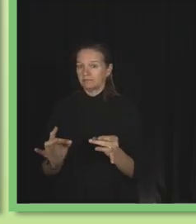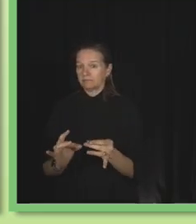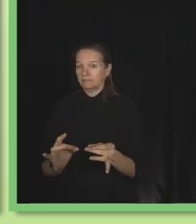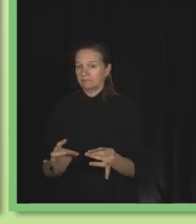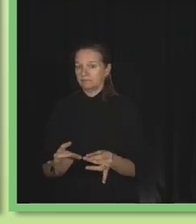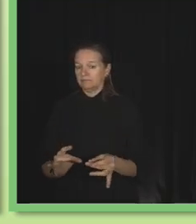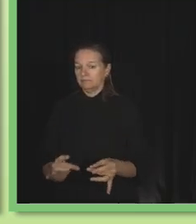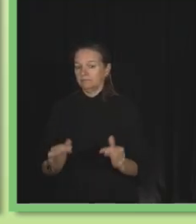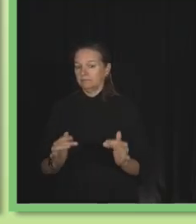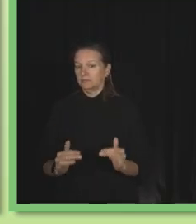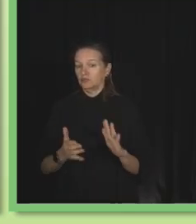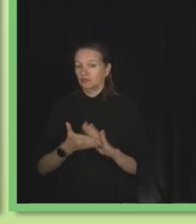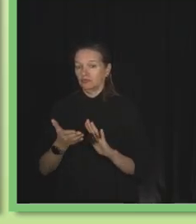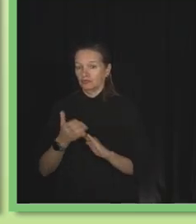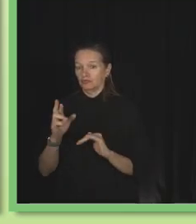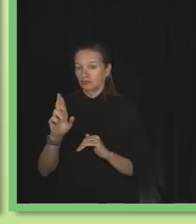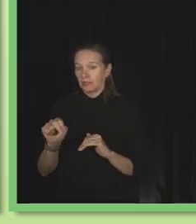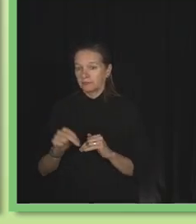Now let's try running it.